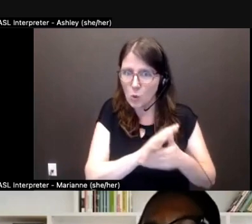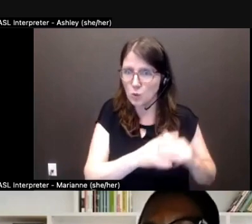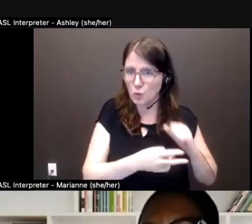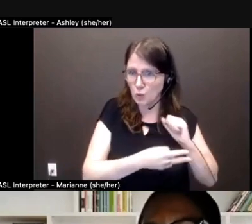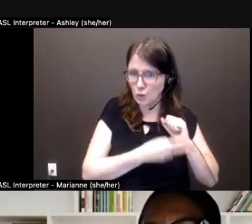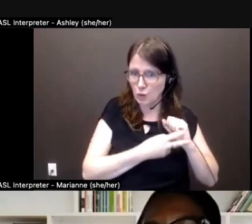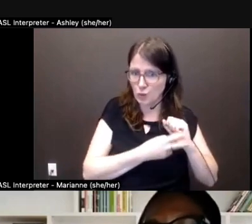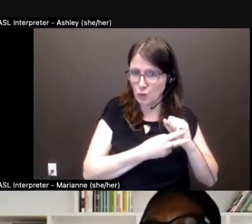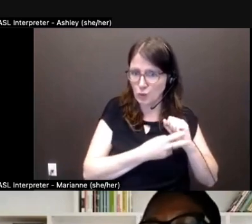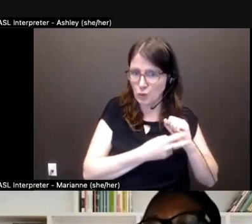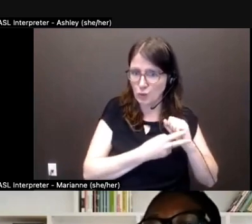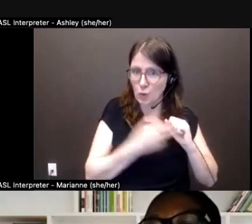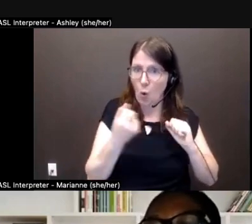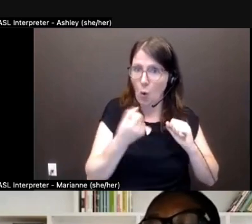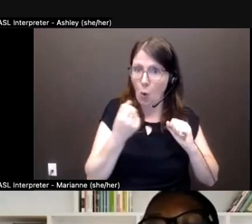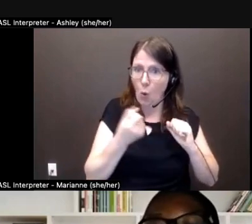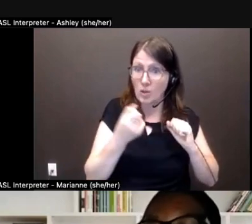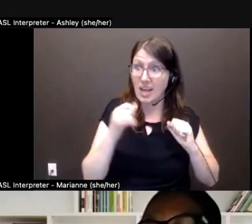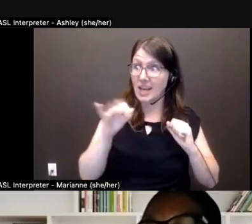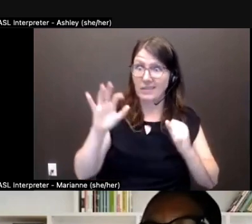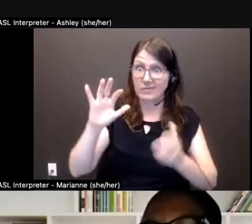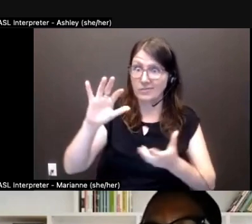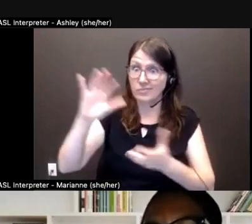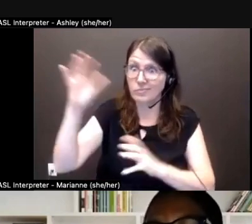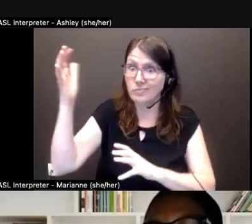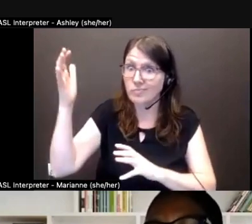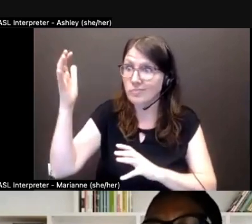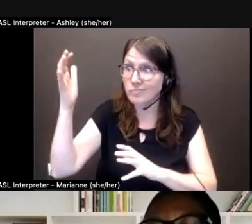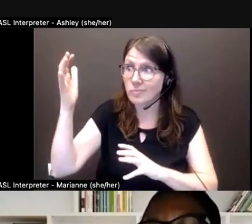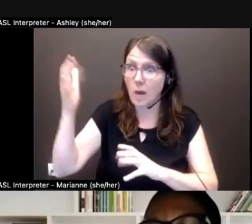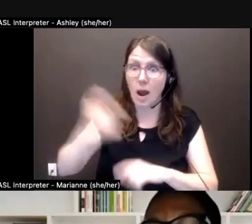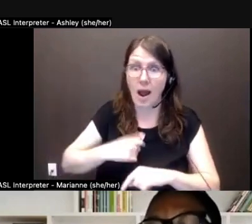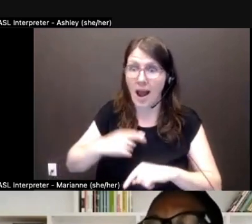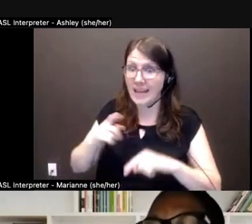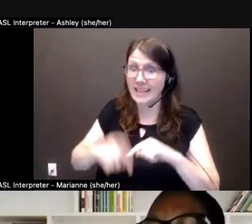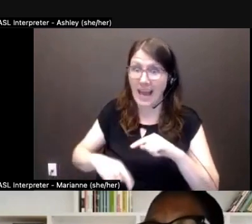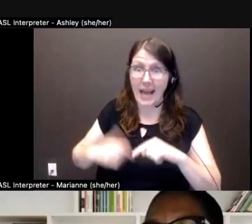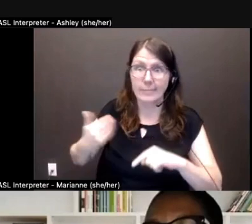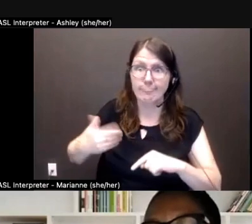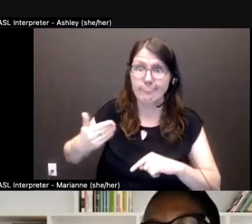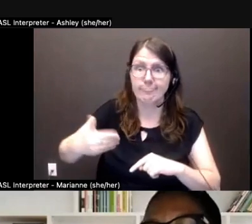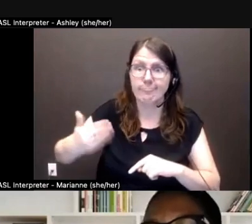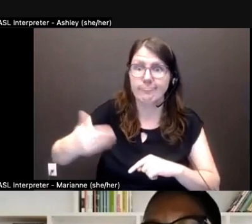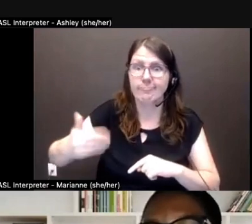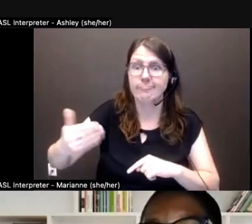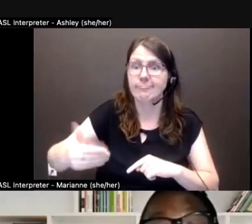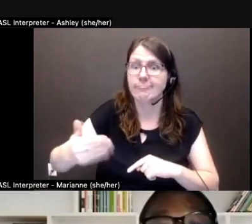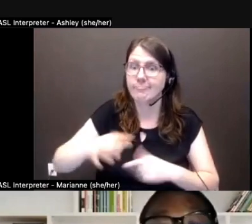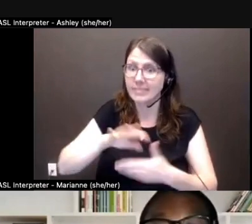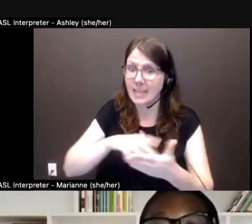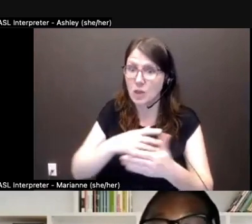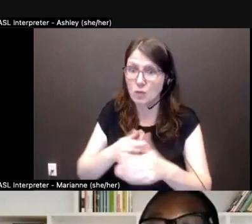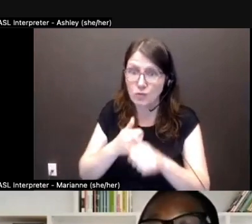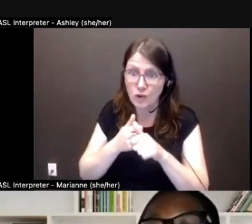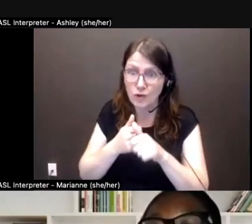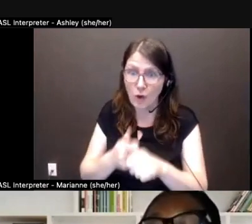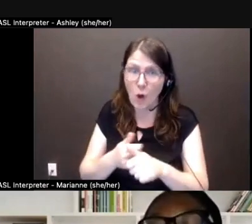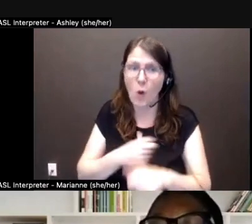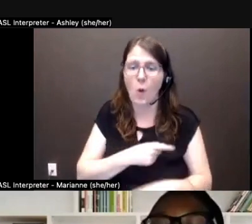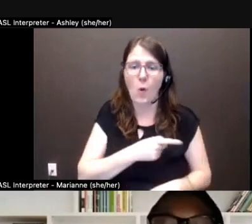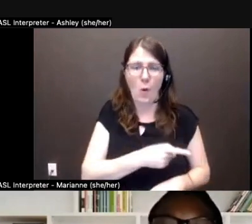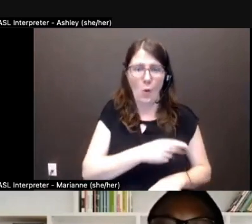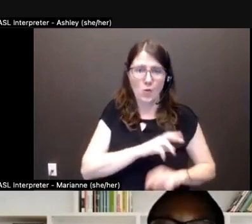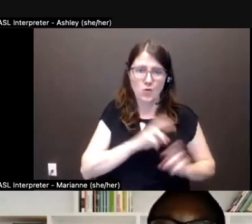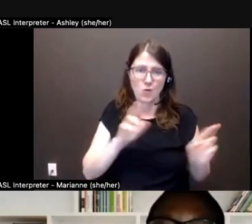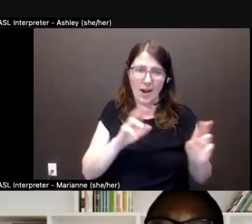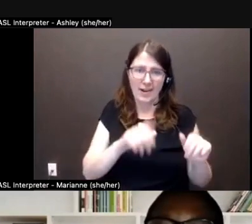different playlists. So I may not be able to create for them at some point. So I am creating a bank